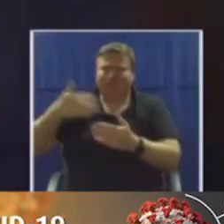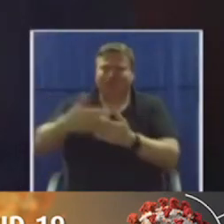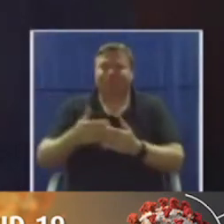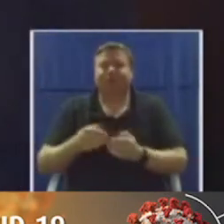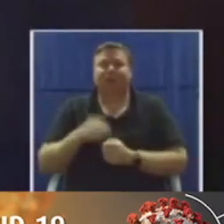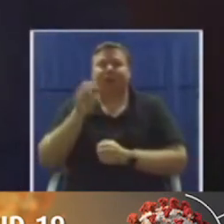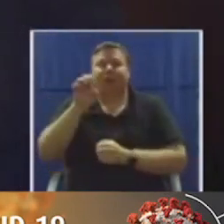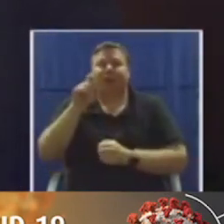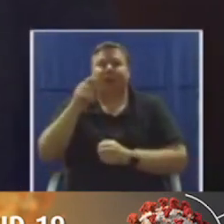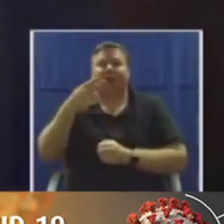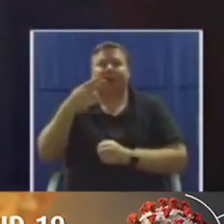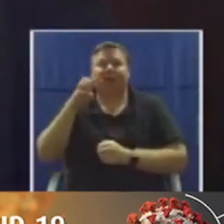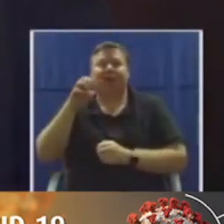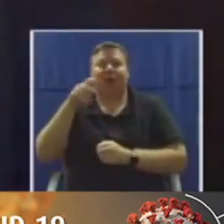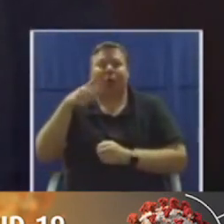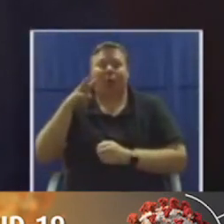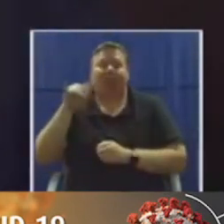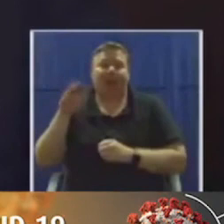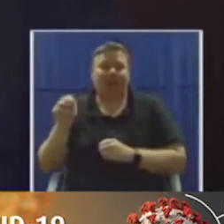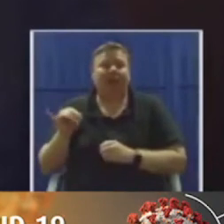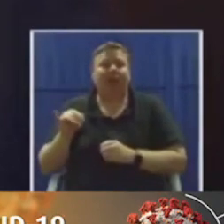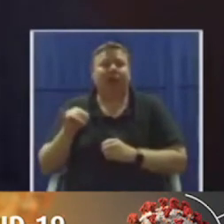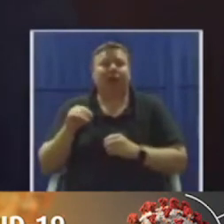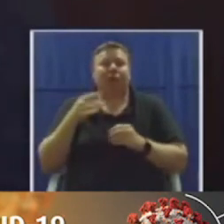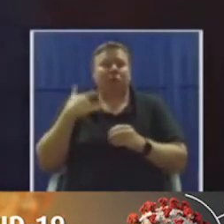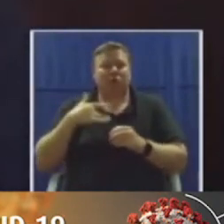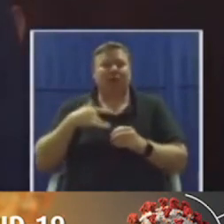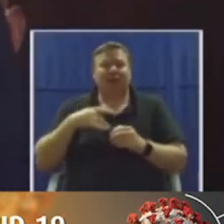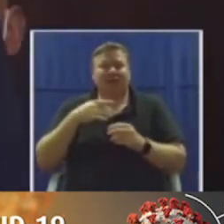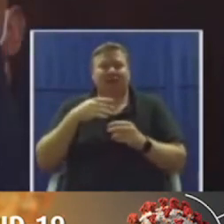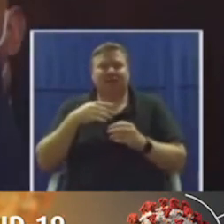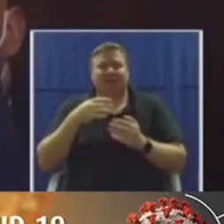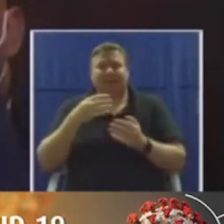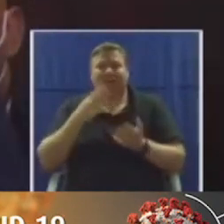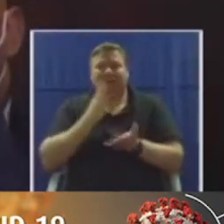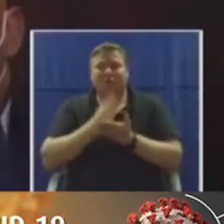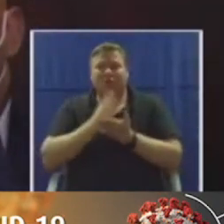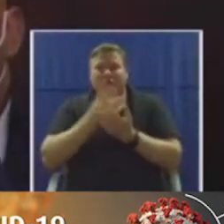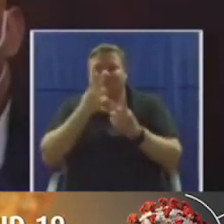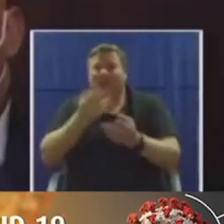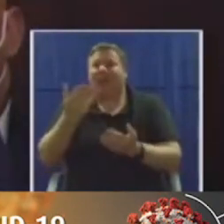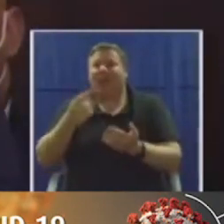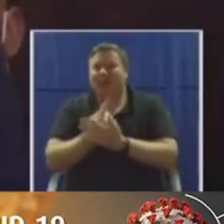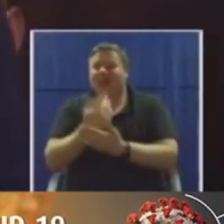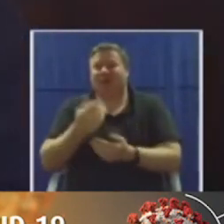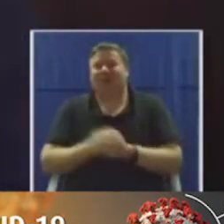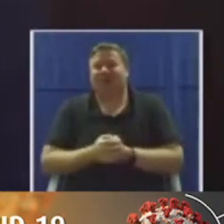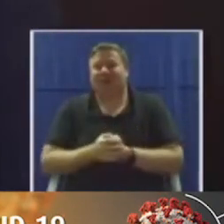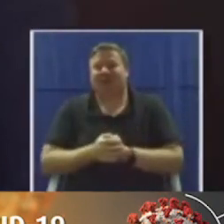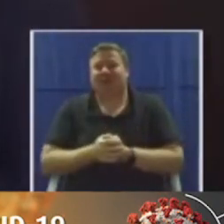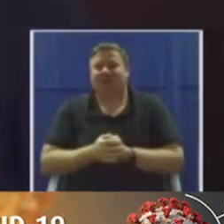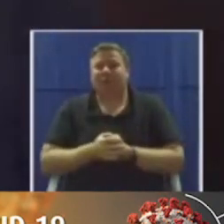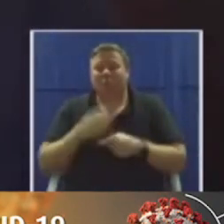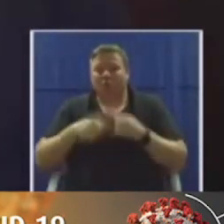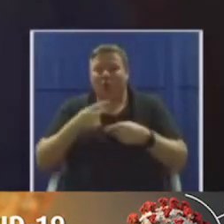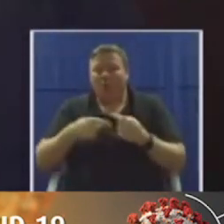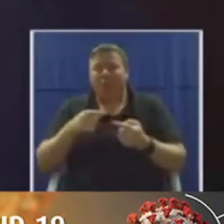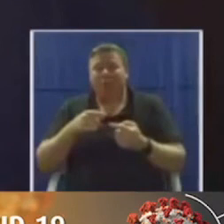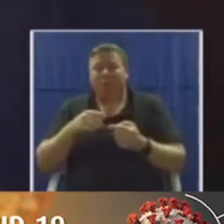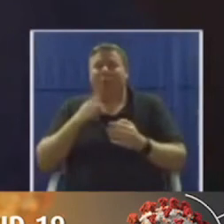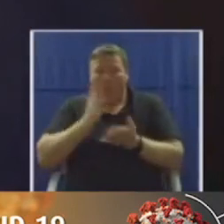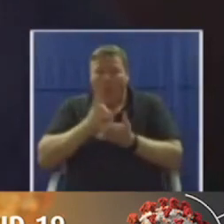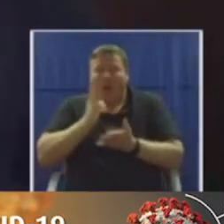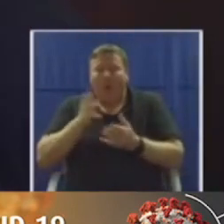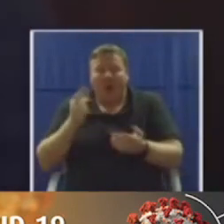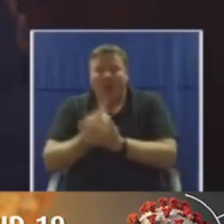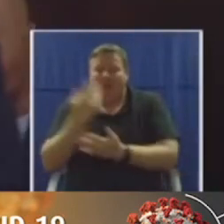municipality should have seen this coming and should have been prepared for it. It was bound to happen. And the eThekwini municipality was certainly